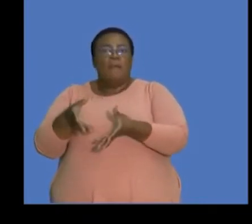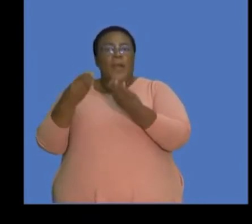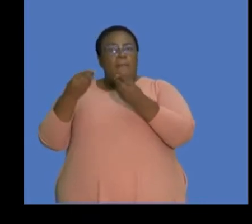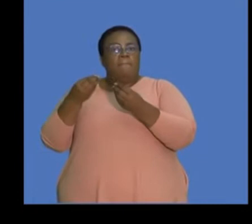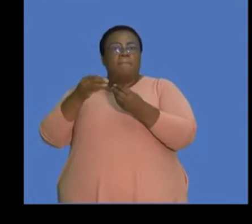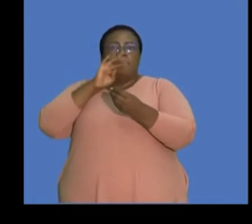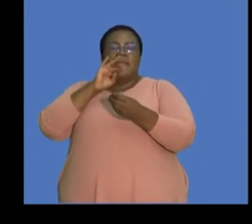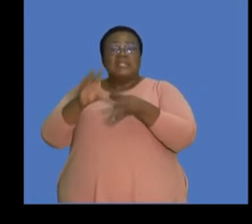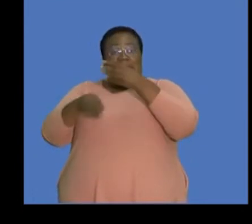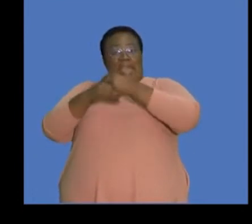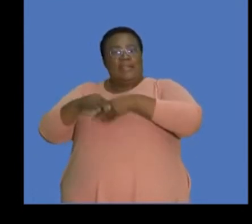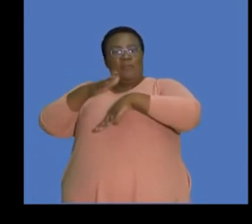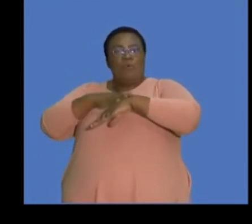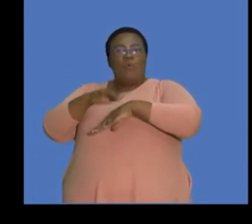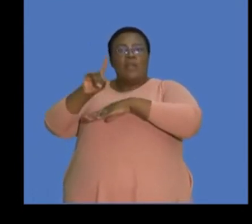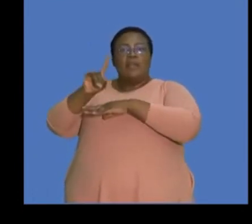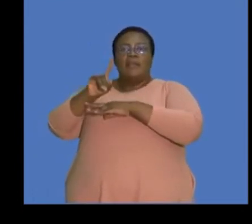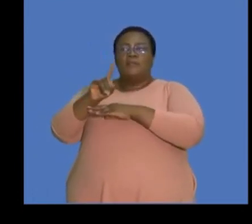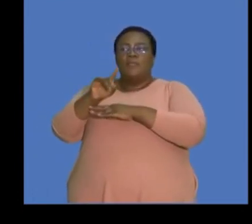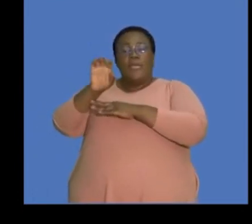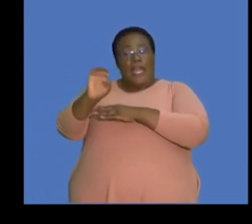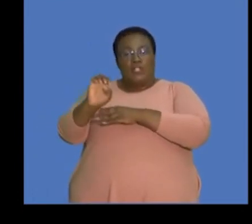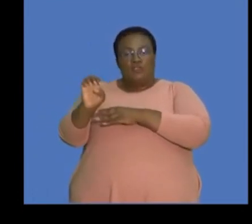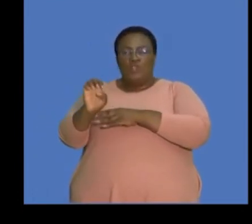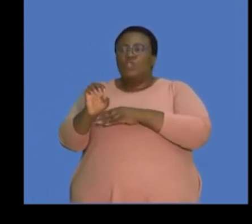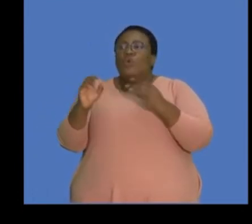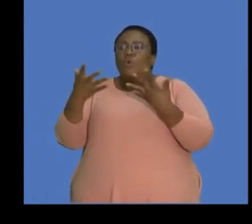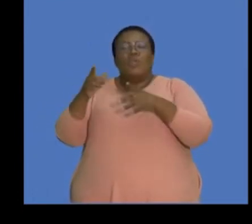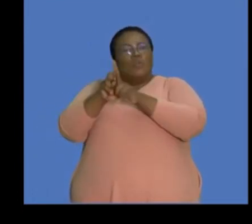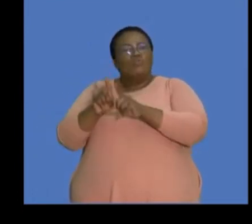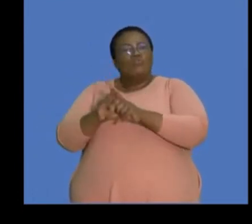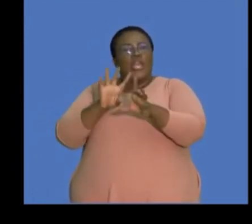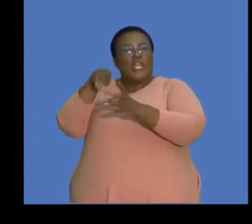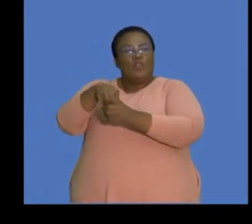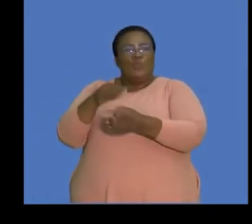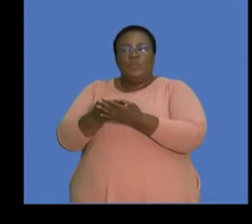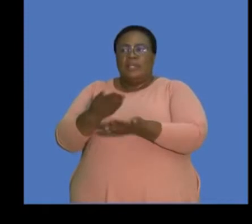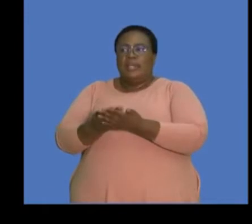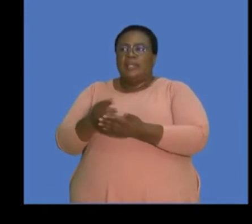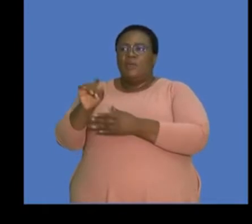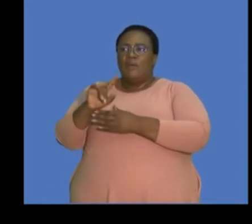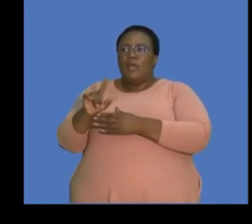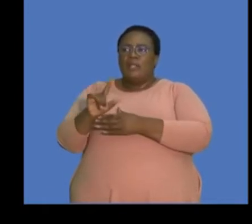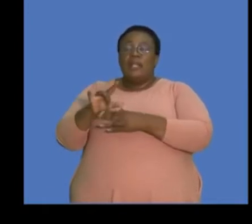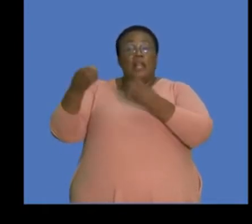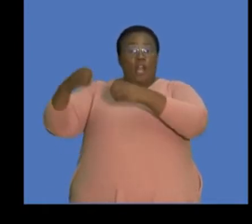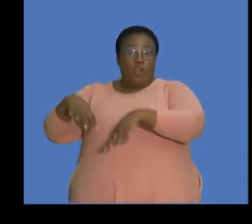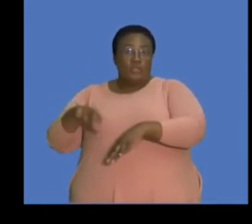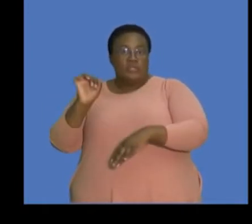addition of electrons would have taken place, or it could also include, the loss,